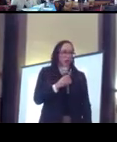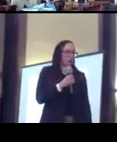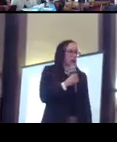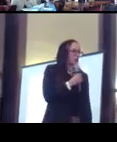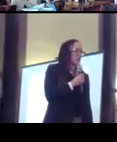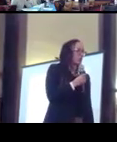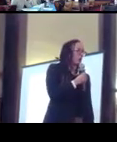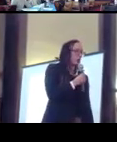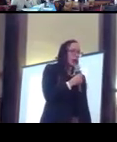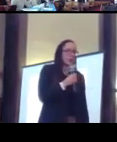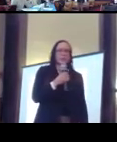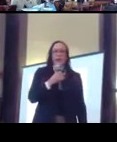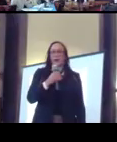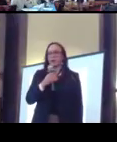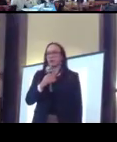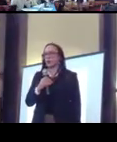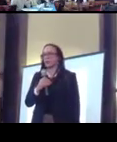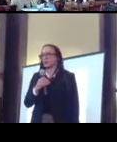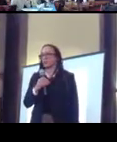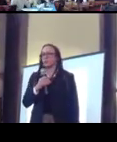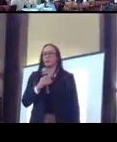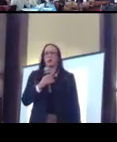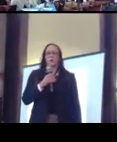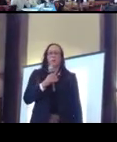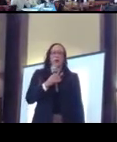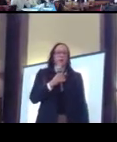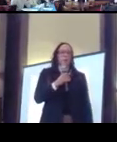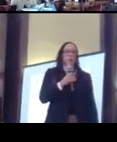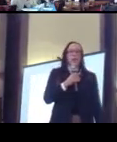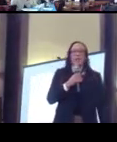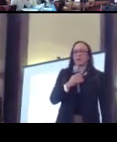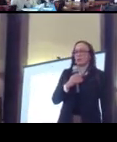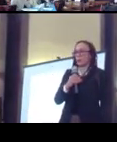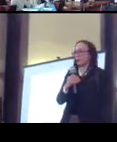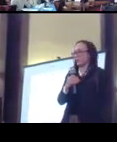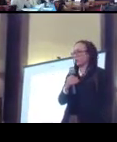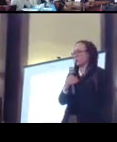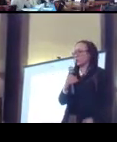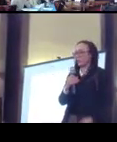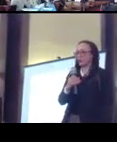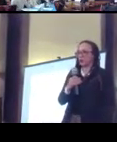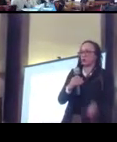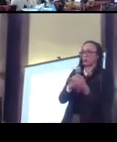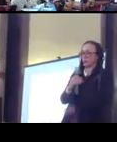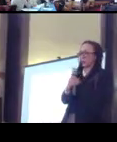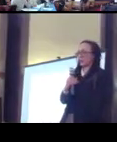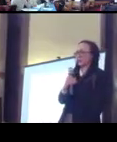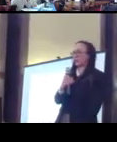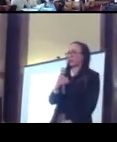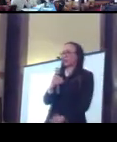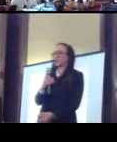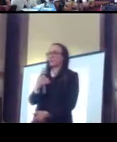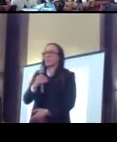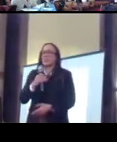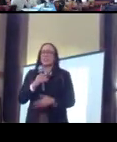there are a lot of, so throughout the entirety of this presentation, we have sprinkled in, instead of jokes, we